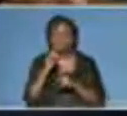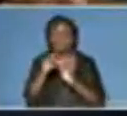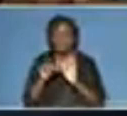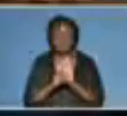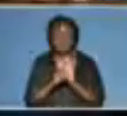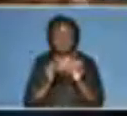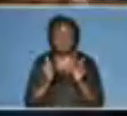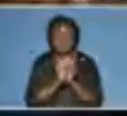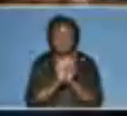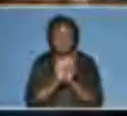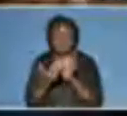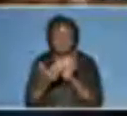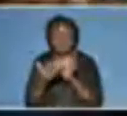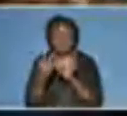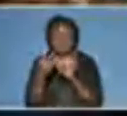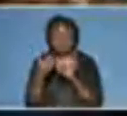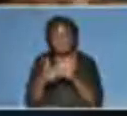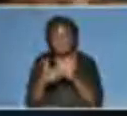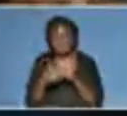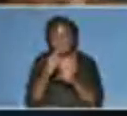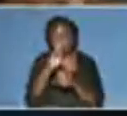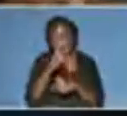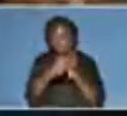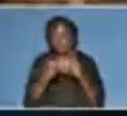agreements, yes, with almost 2 years left to go.